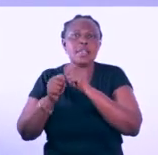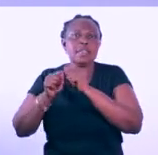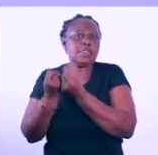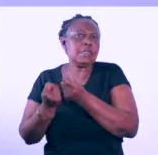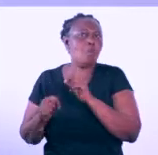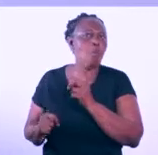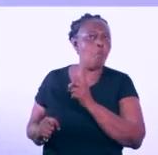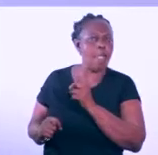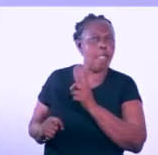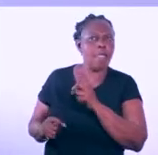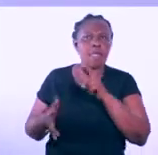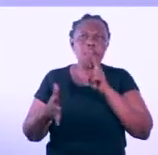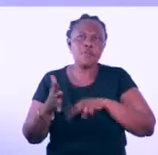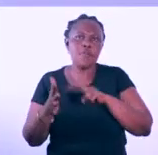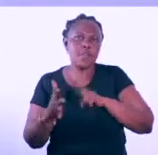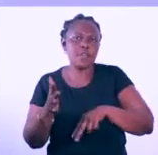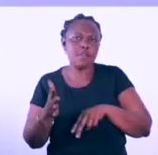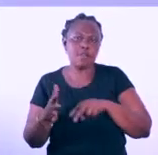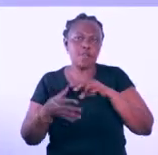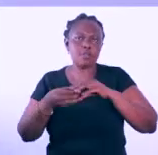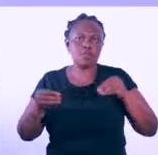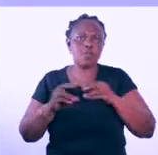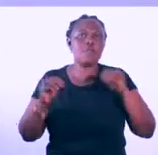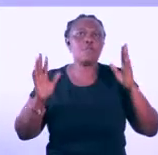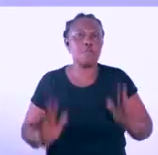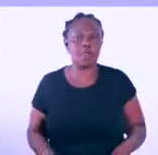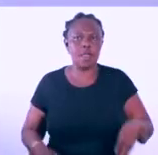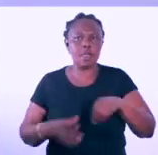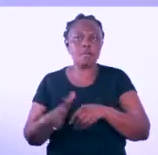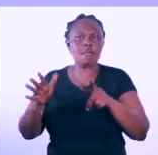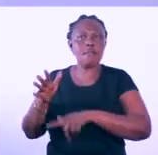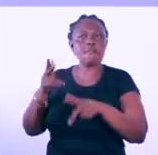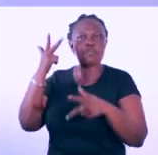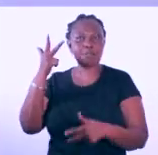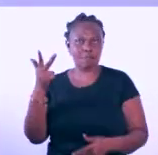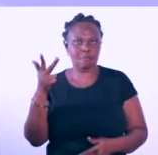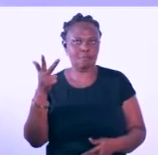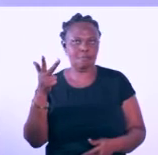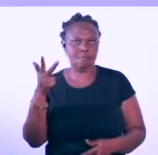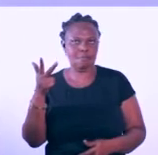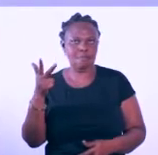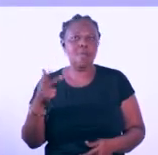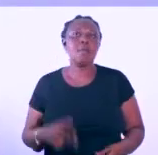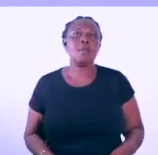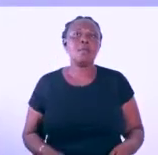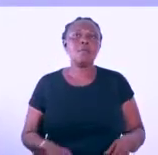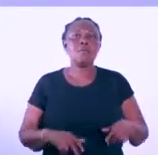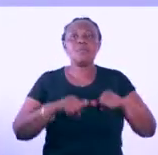the reading. She's a story reader in level 3. We went on to do the